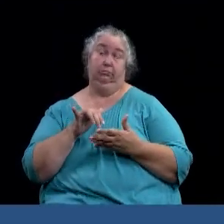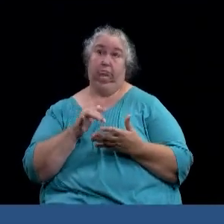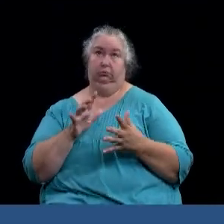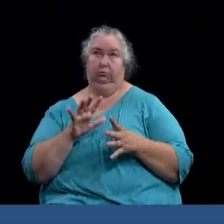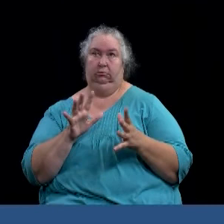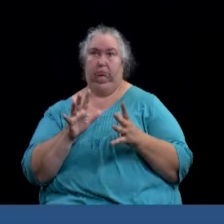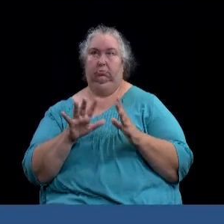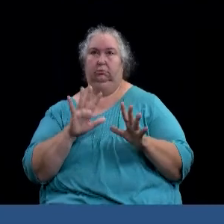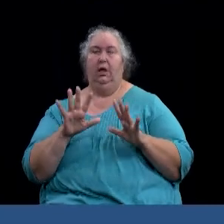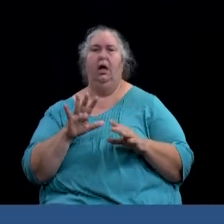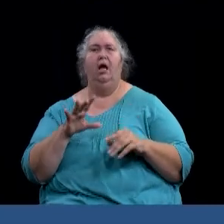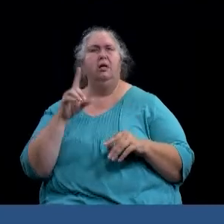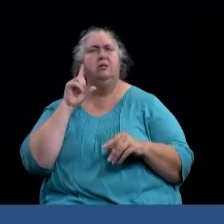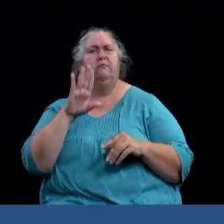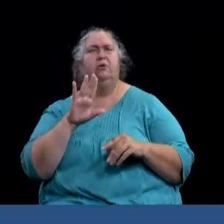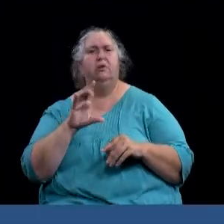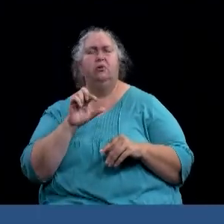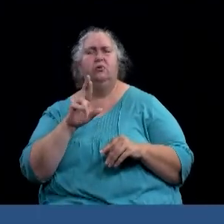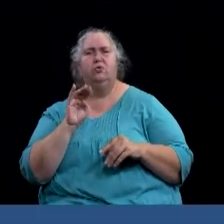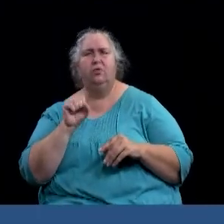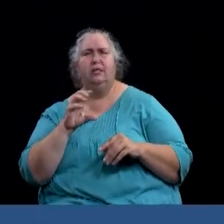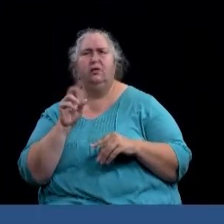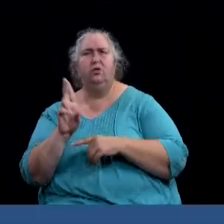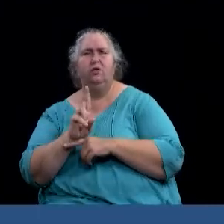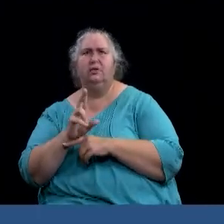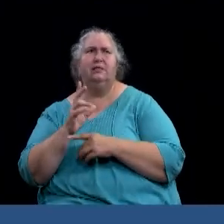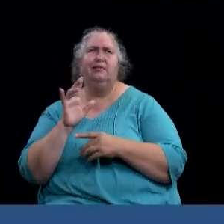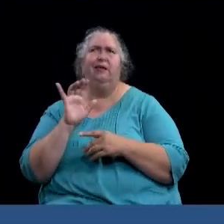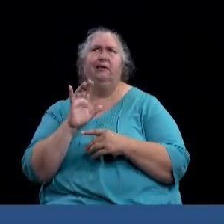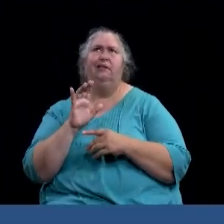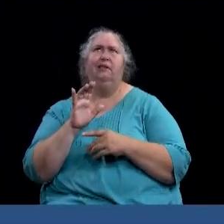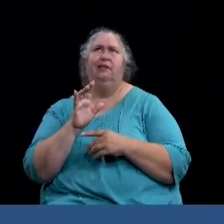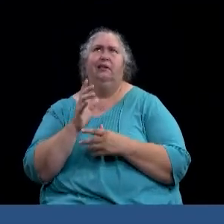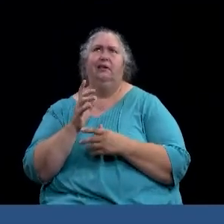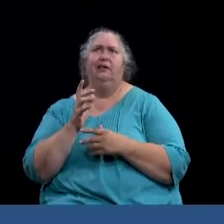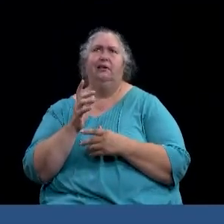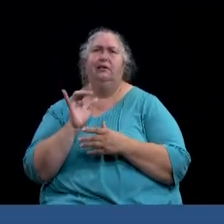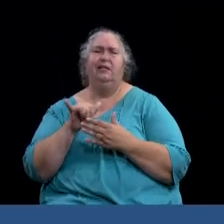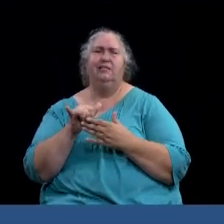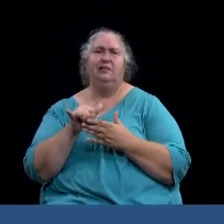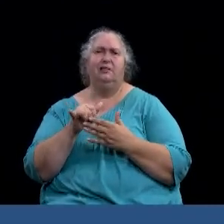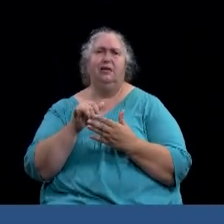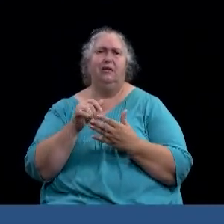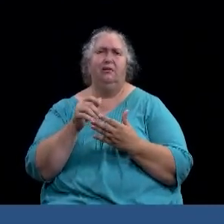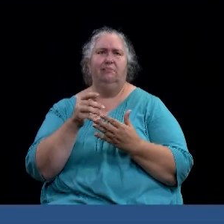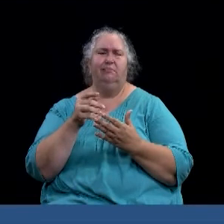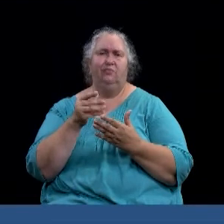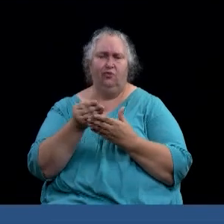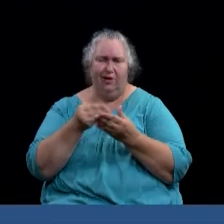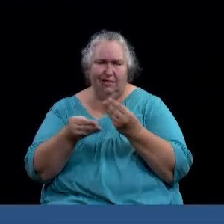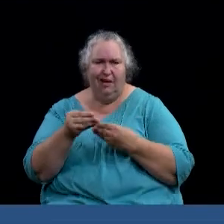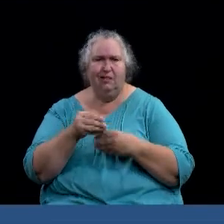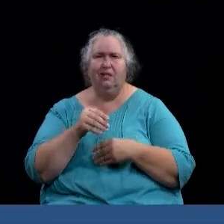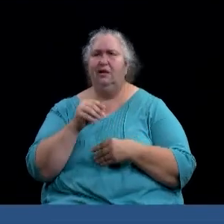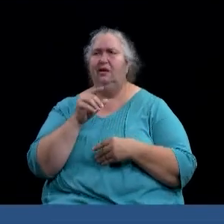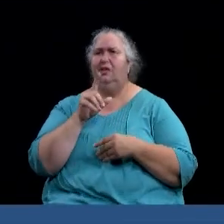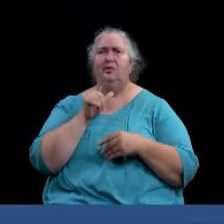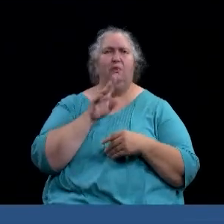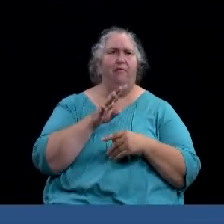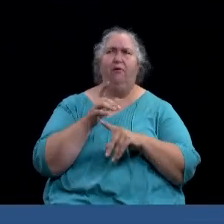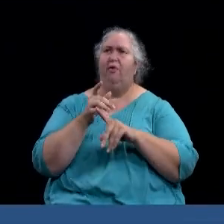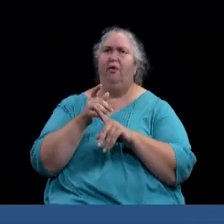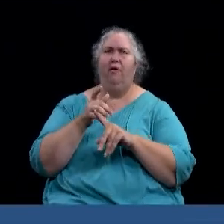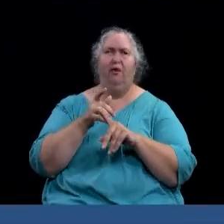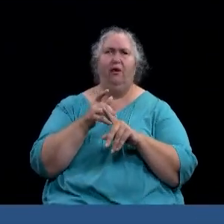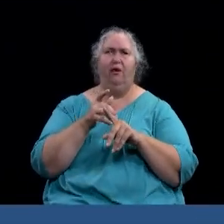the transaction, 24.5 is coming from the bond, whatever the amount's coming from Citibank, and